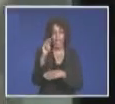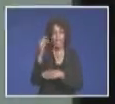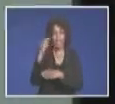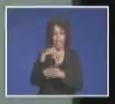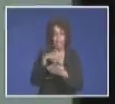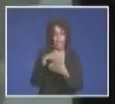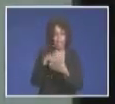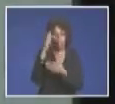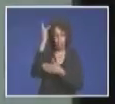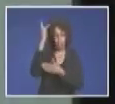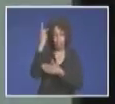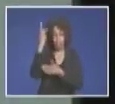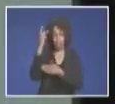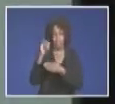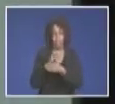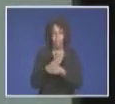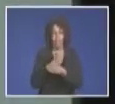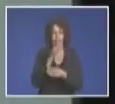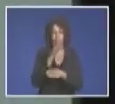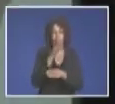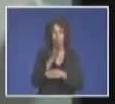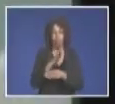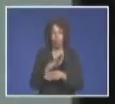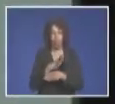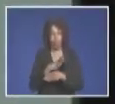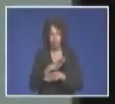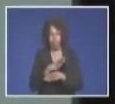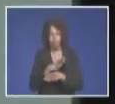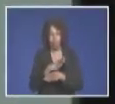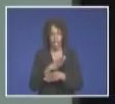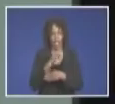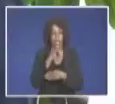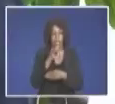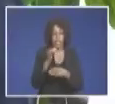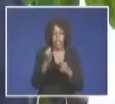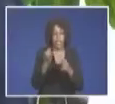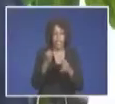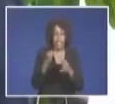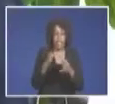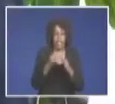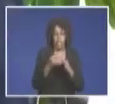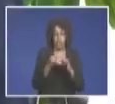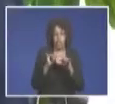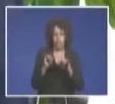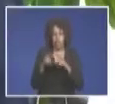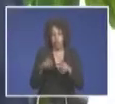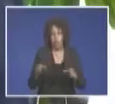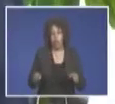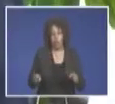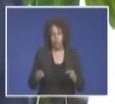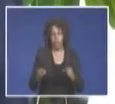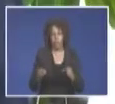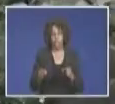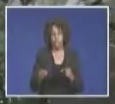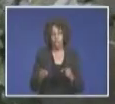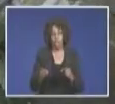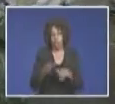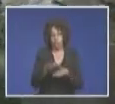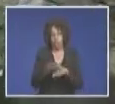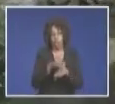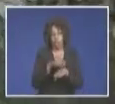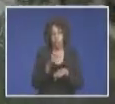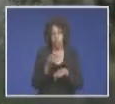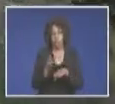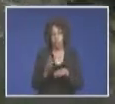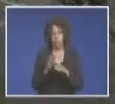An industrious woman, not even an ankle injury confining her to a wheelchair for the last 2 years could slow her down. Along